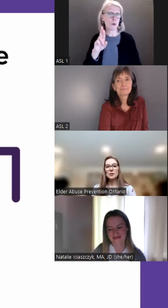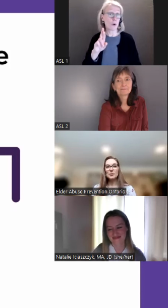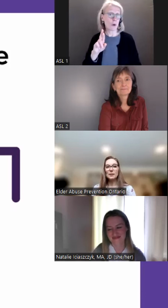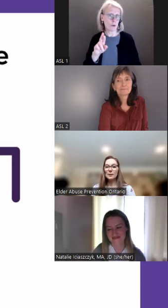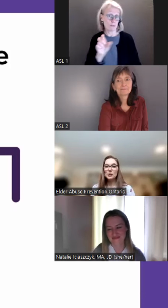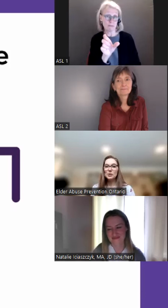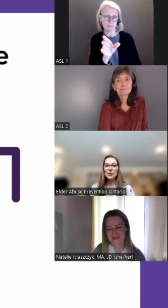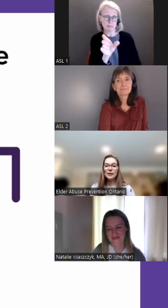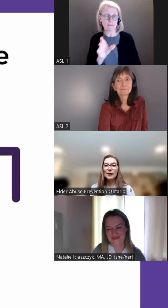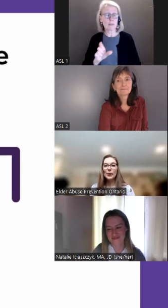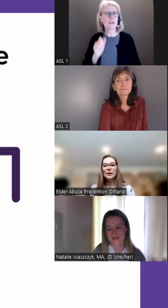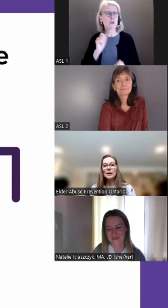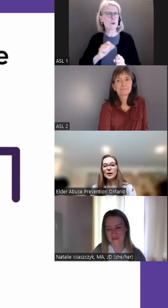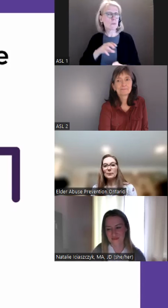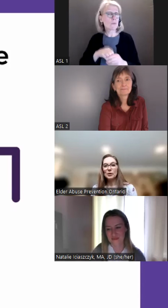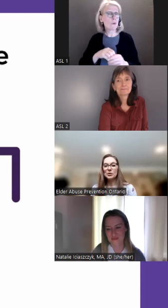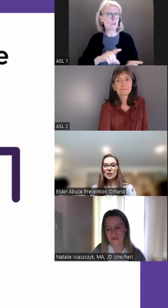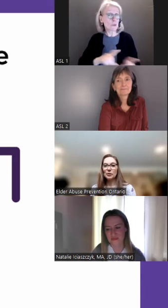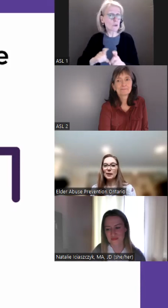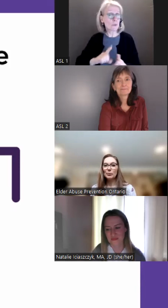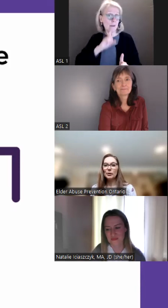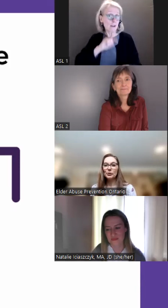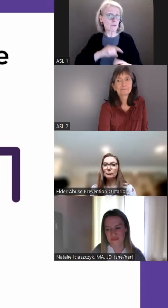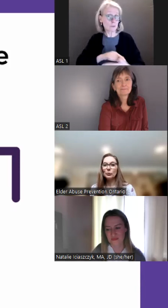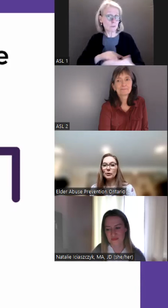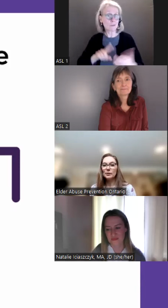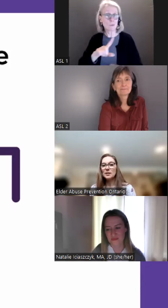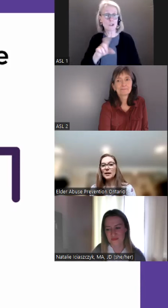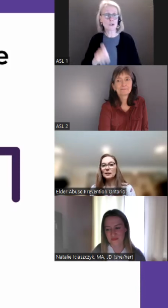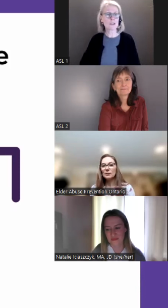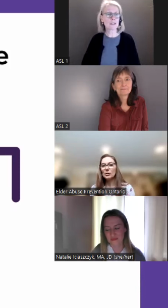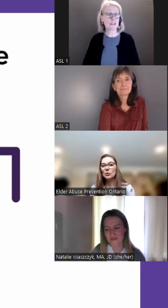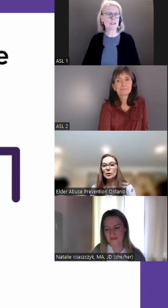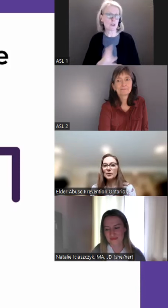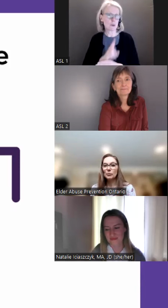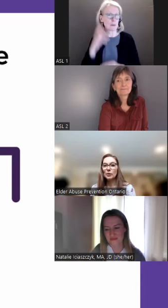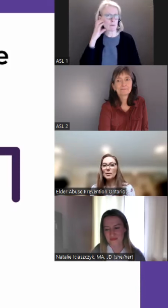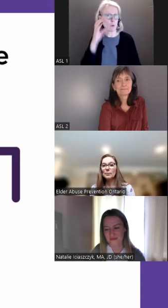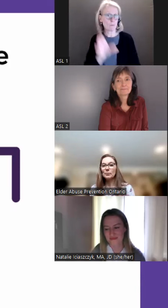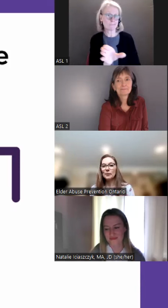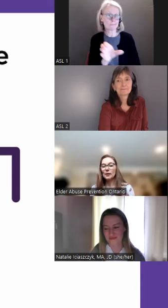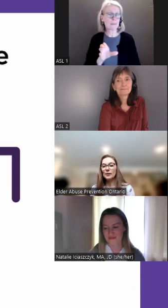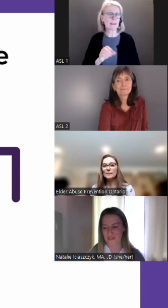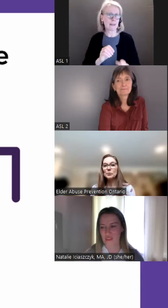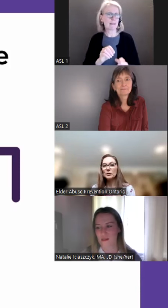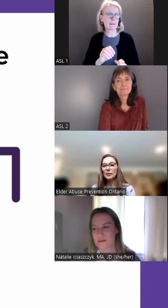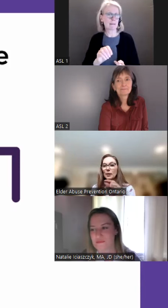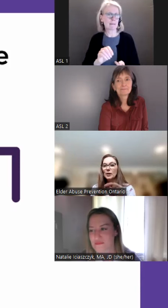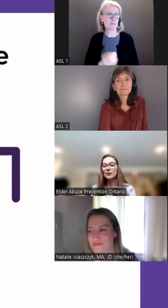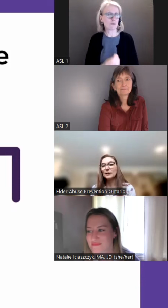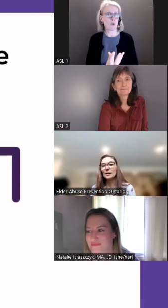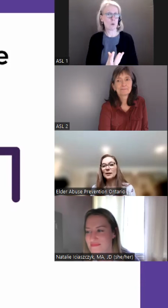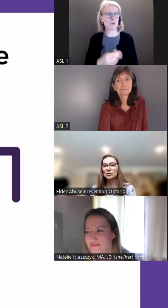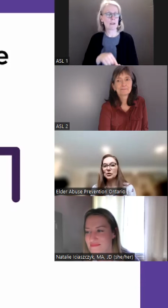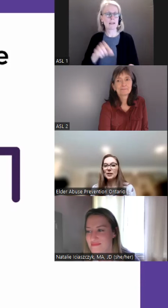is interested in participating that way, you can take your camera on your phone and scan the code and it will come up, Survey